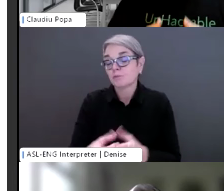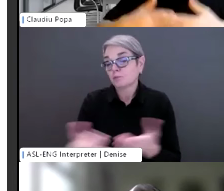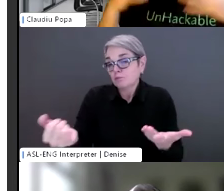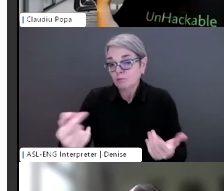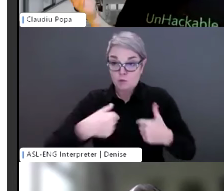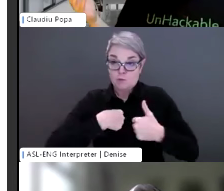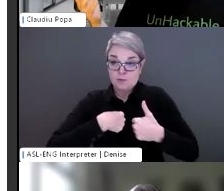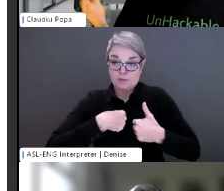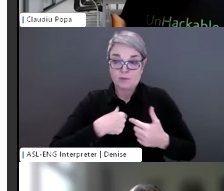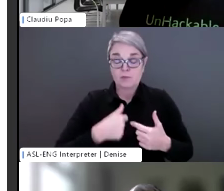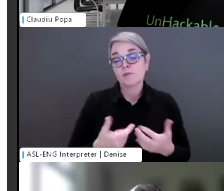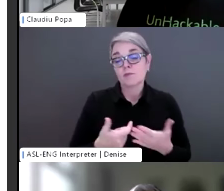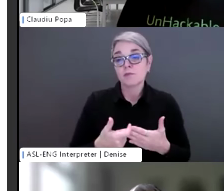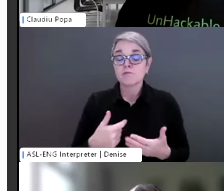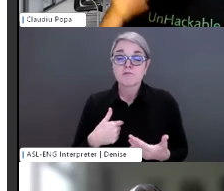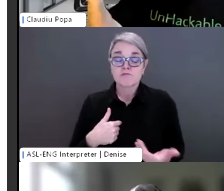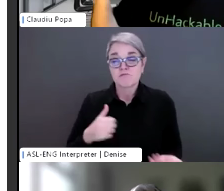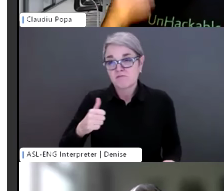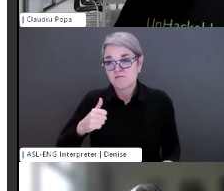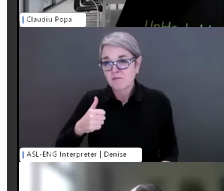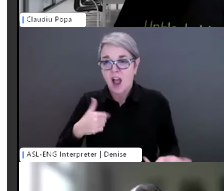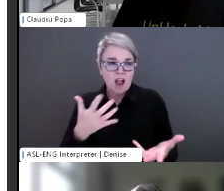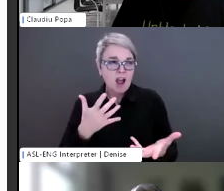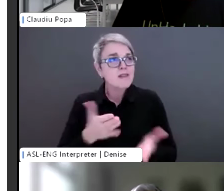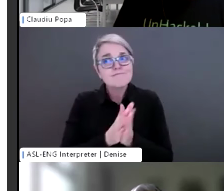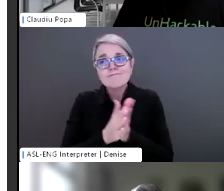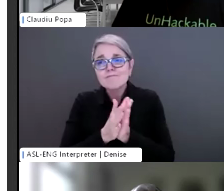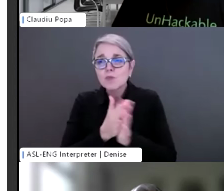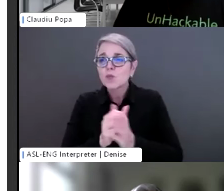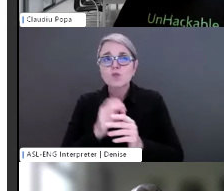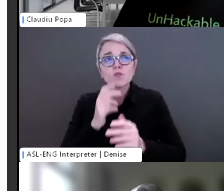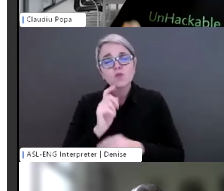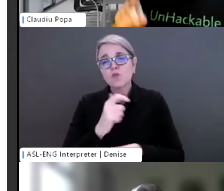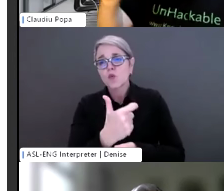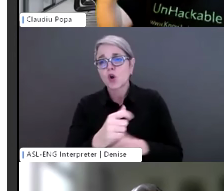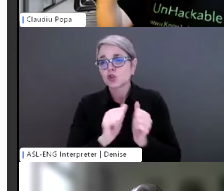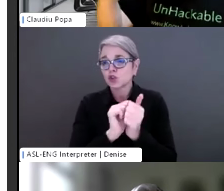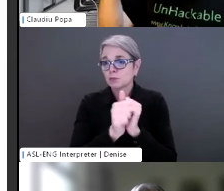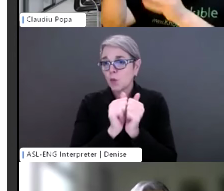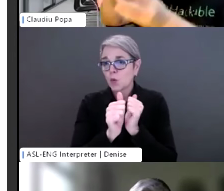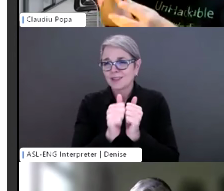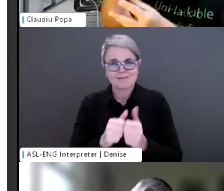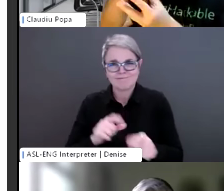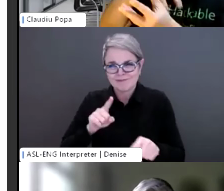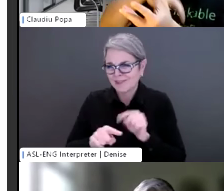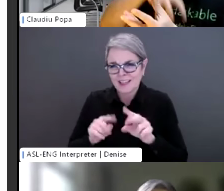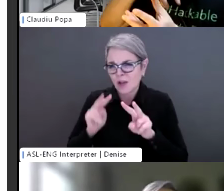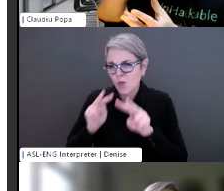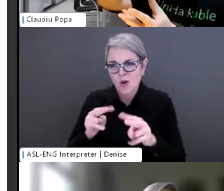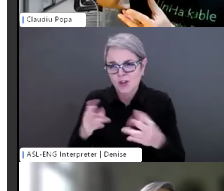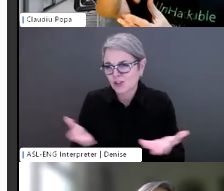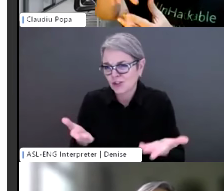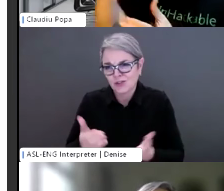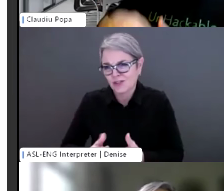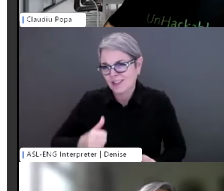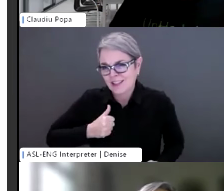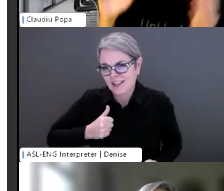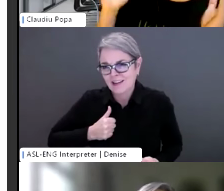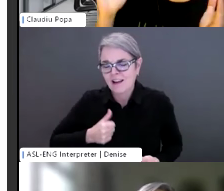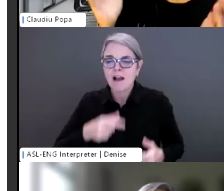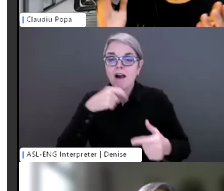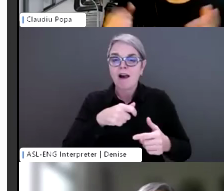Canada for whatever reason. So in some cases, I'll just get a VPN to pretend that my location has